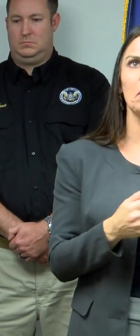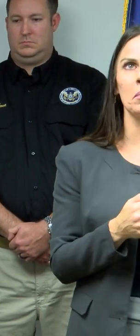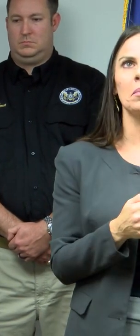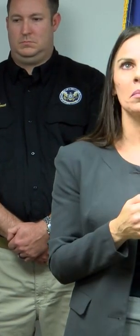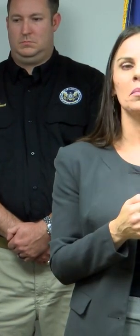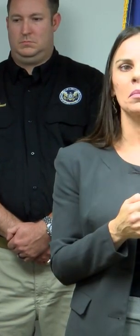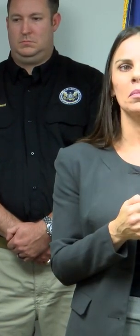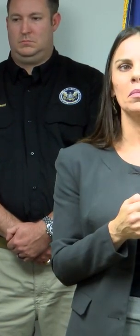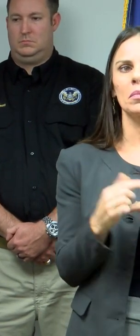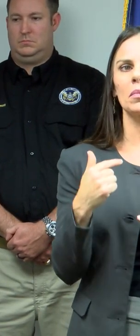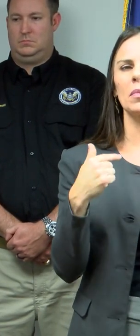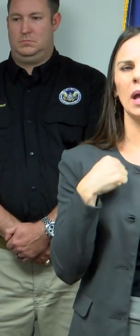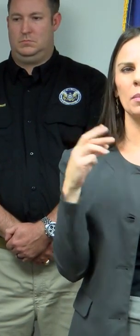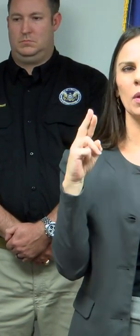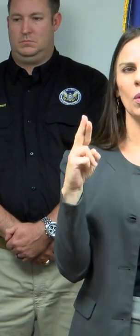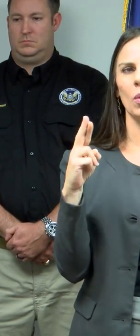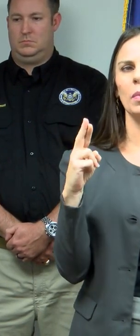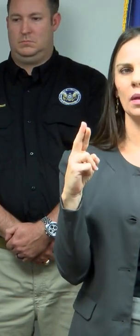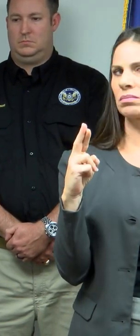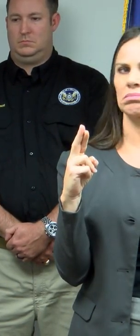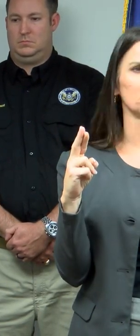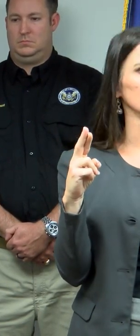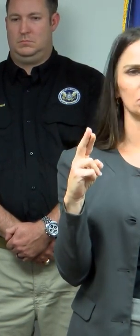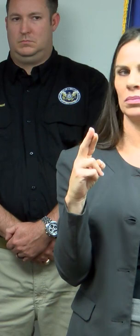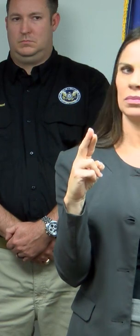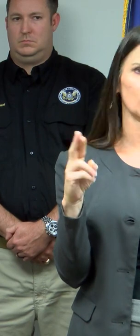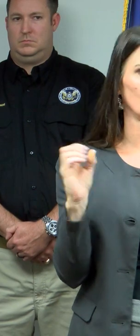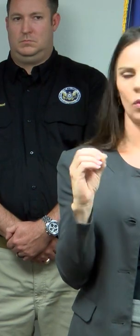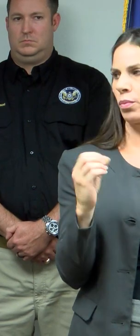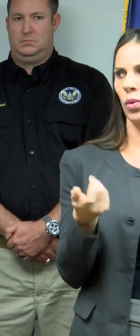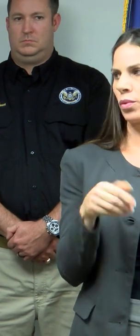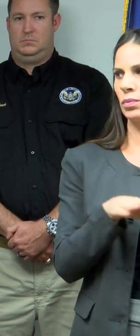am assuming or I'm hoping there won't be any more closure.